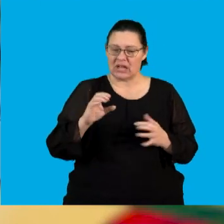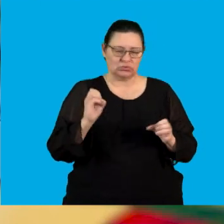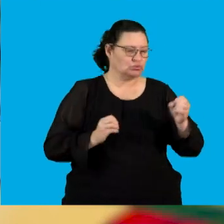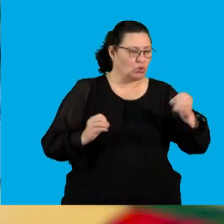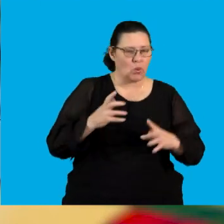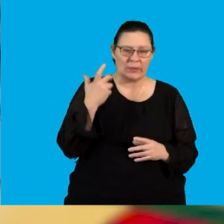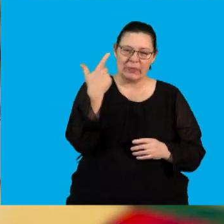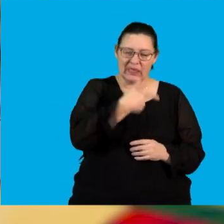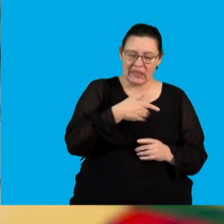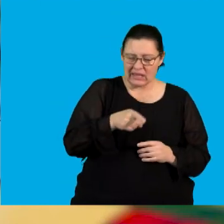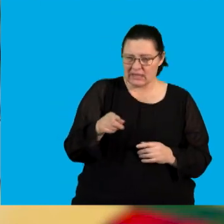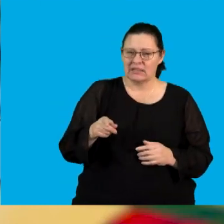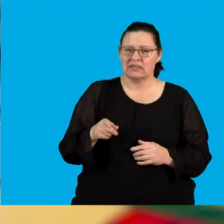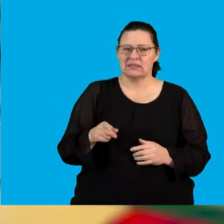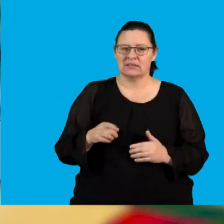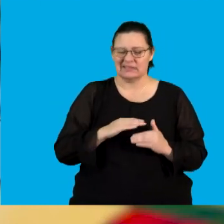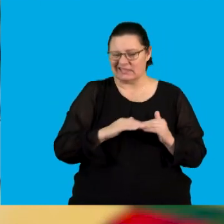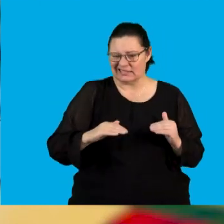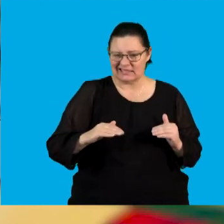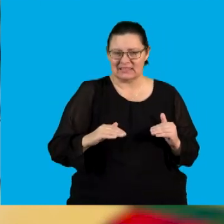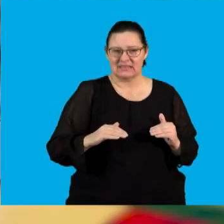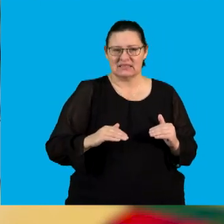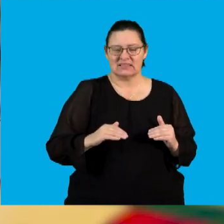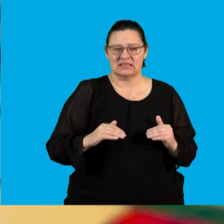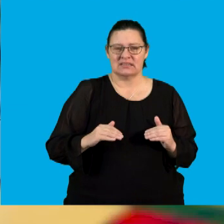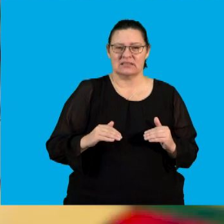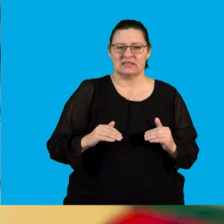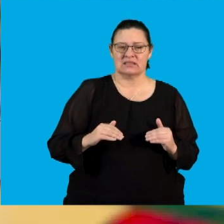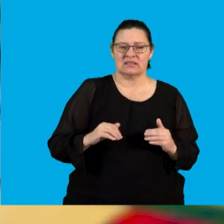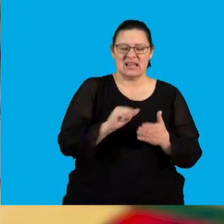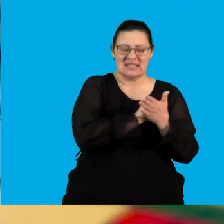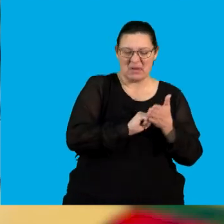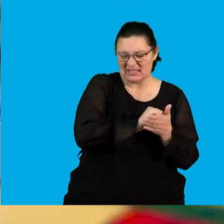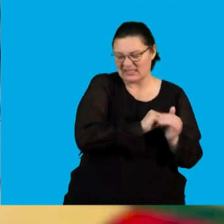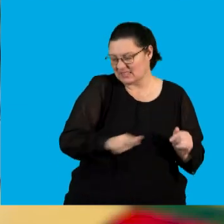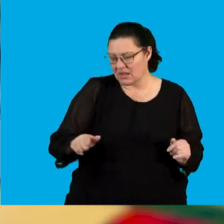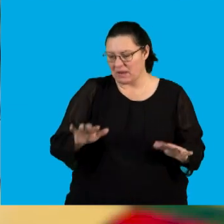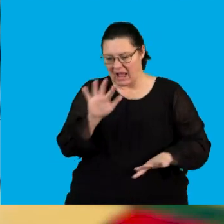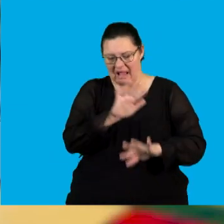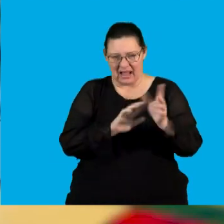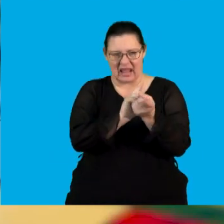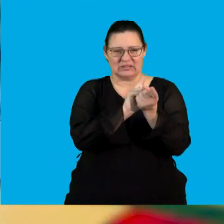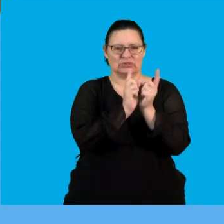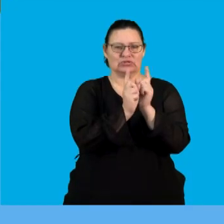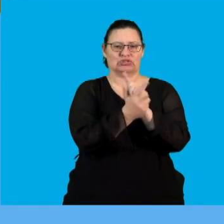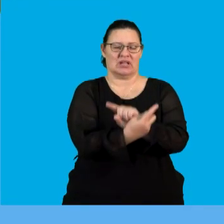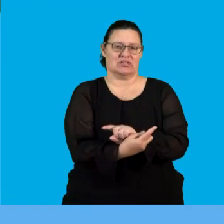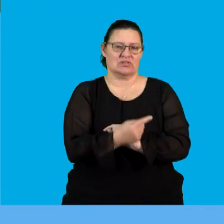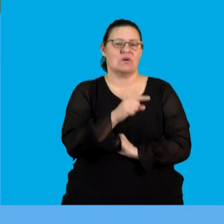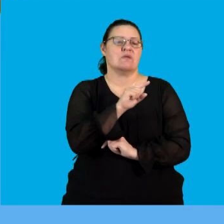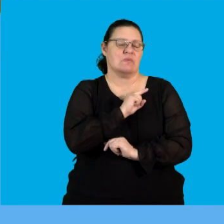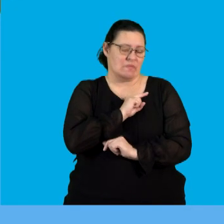have outside, the concrete is going to cause a lot of damage. So it discolors them. You find that after some